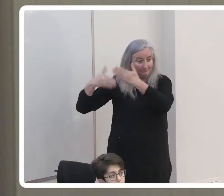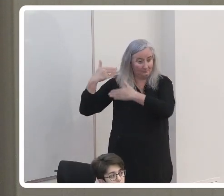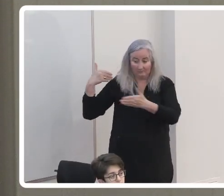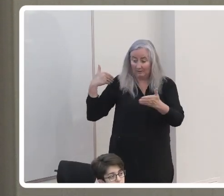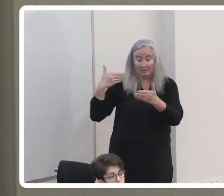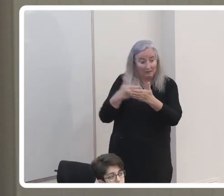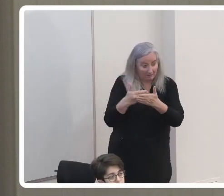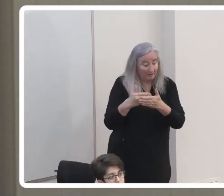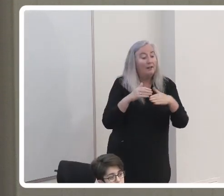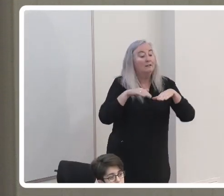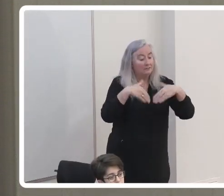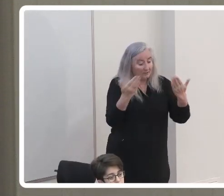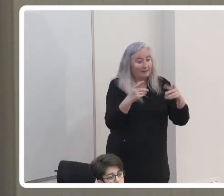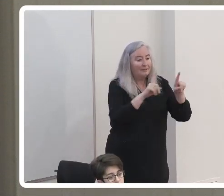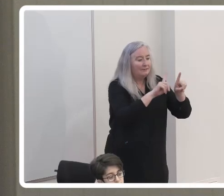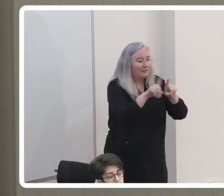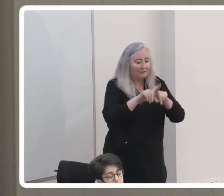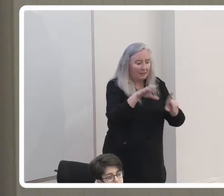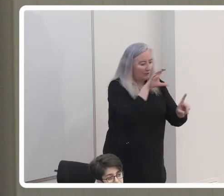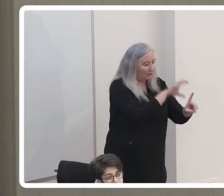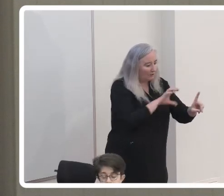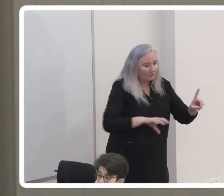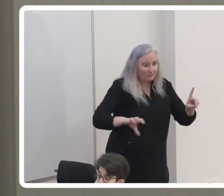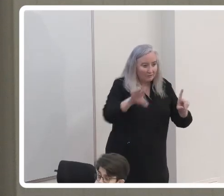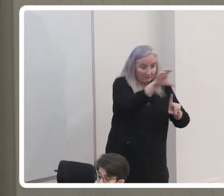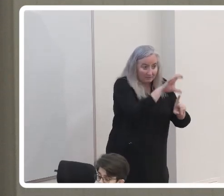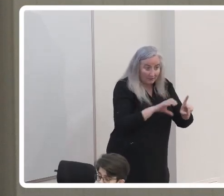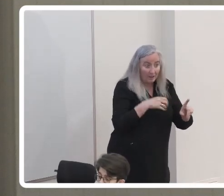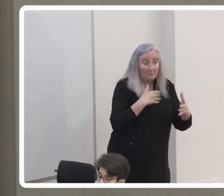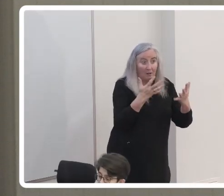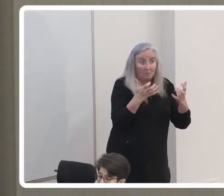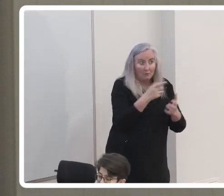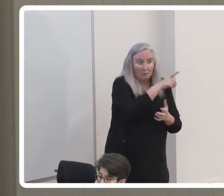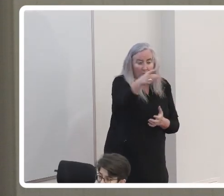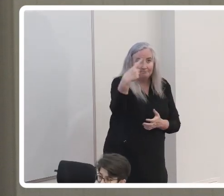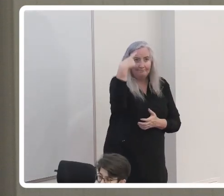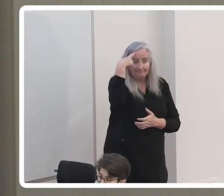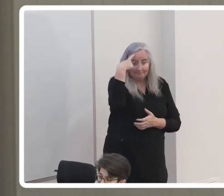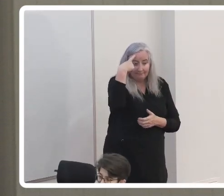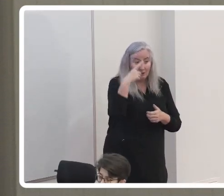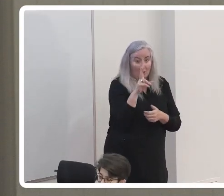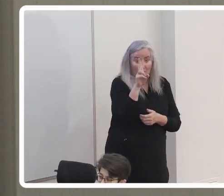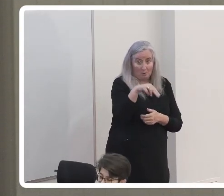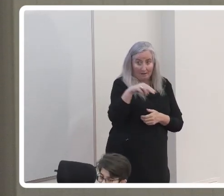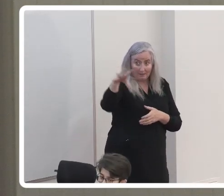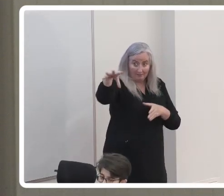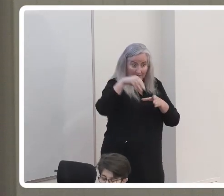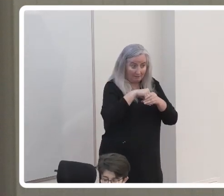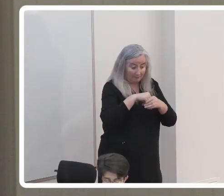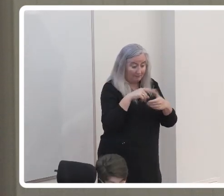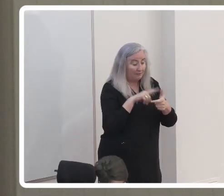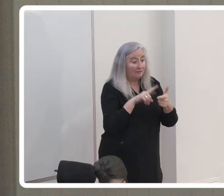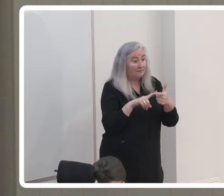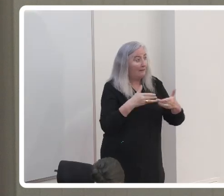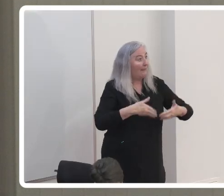potential catalysts for mobilizations. And I will illustrate this point of needing to keep both the UN context and your country